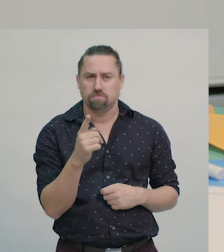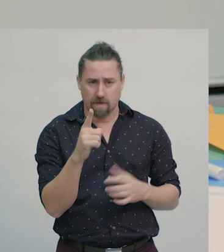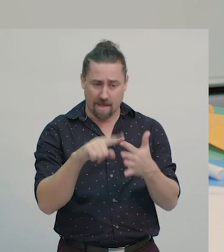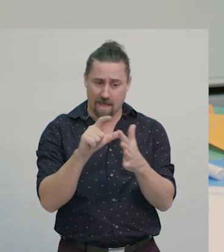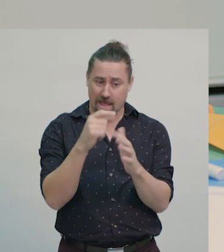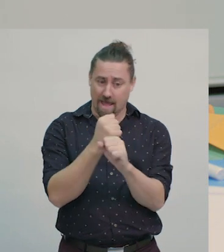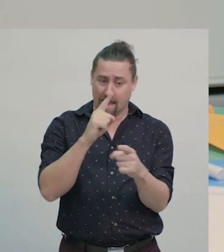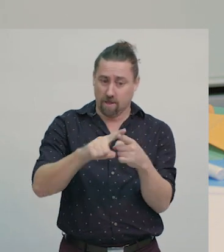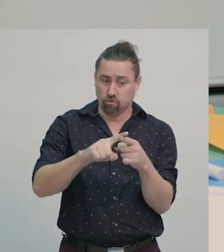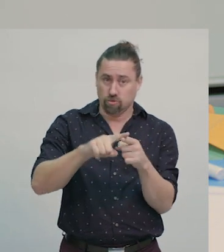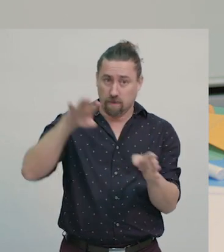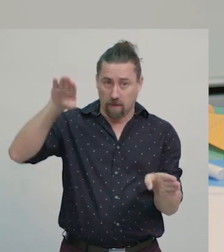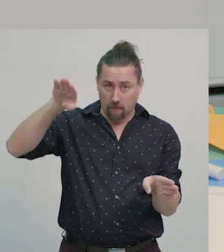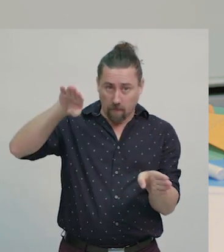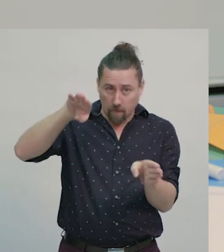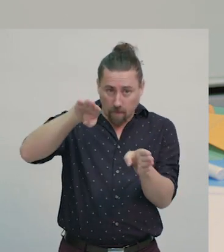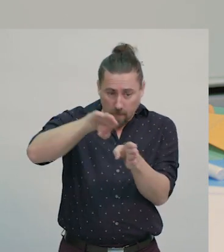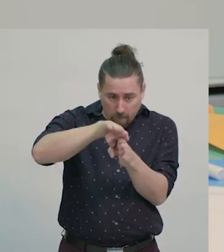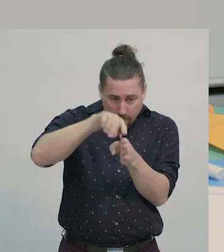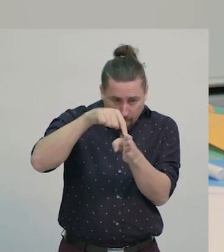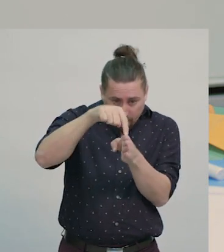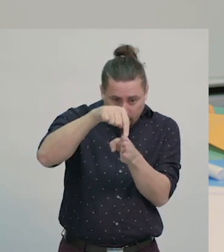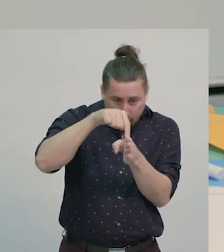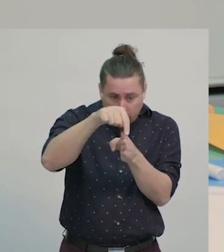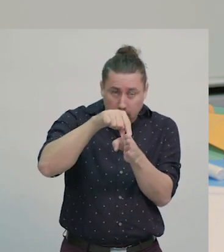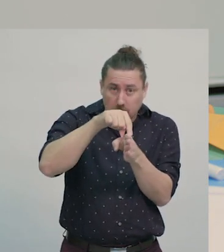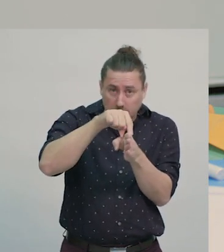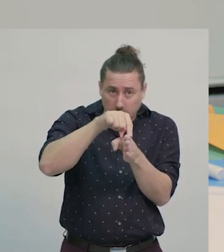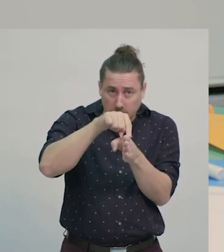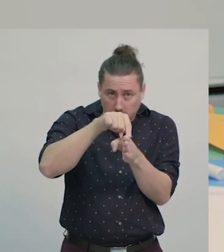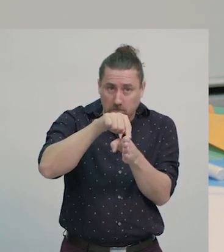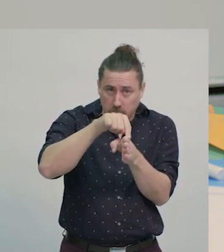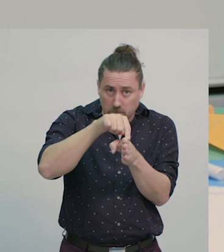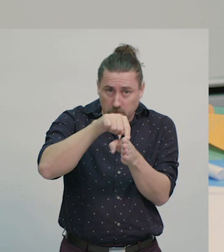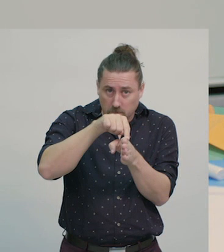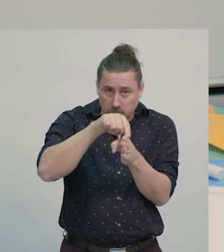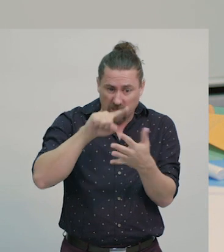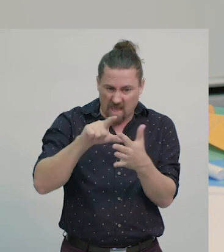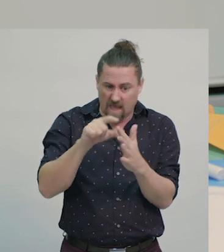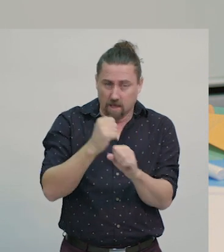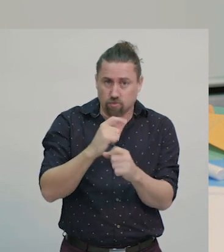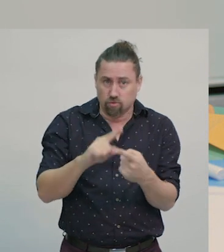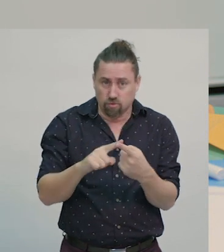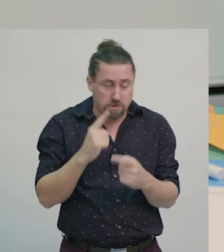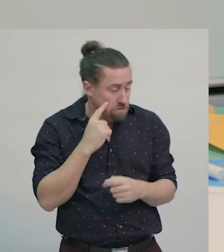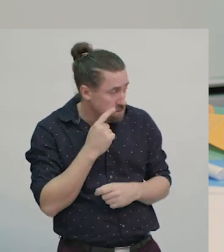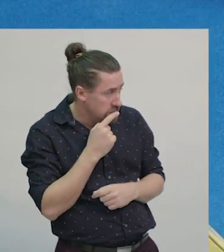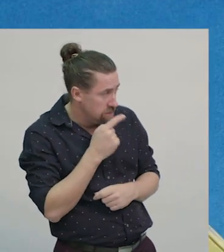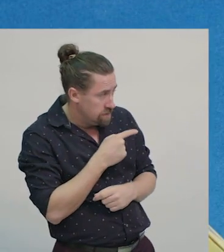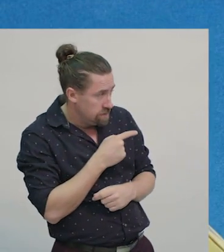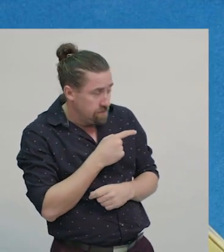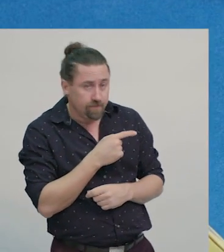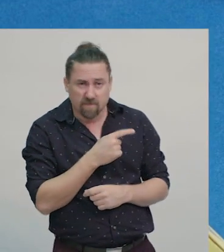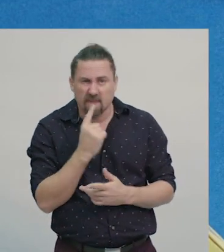that an edge is a line where 2 faces of a 3D object meet. In this model,